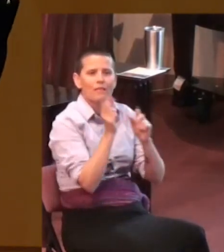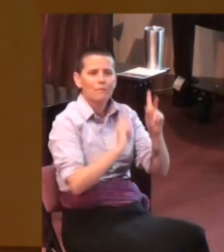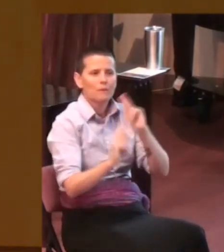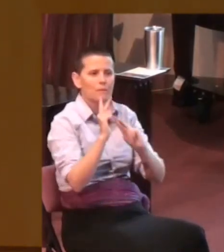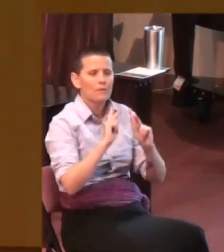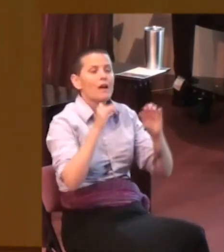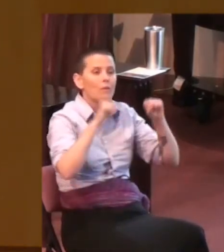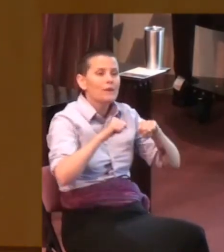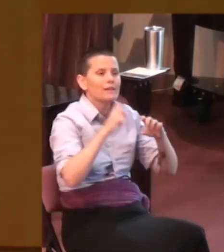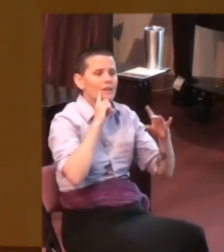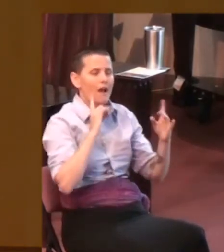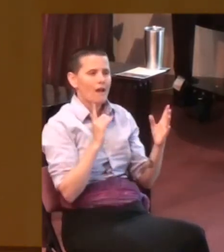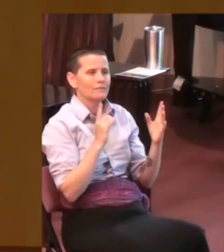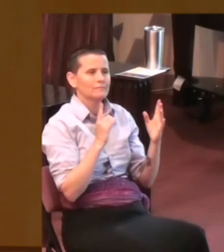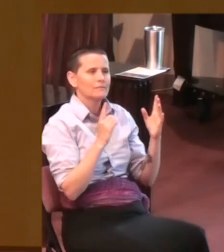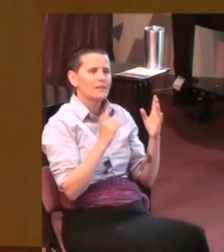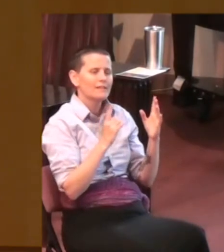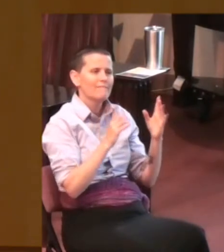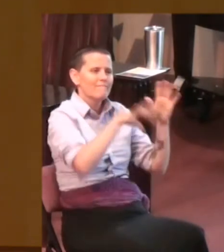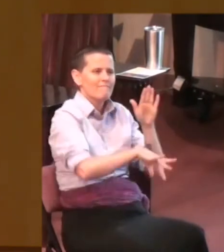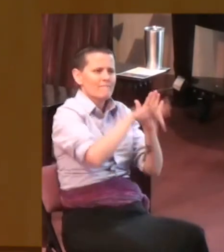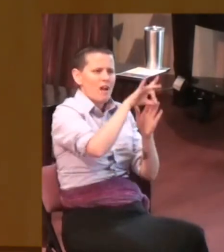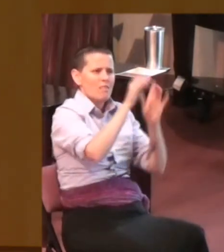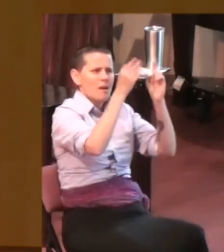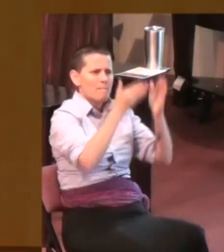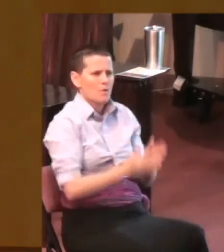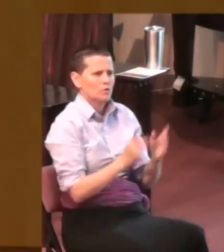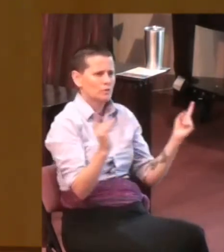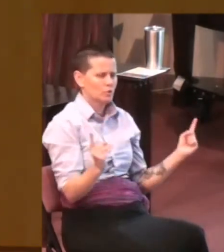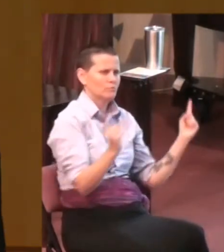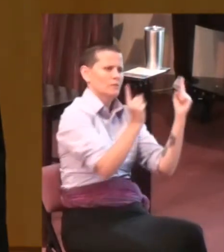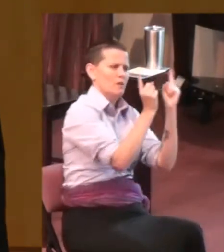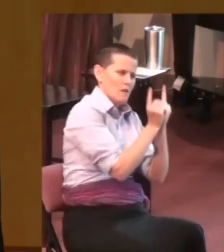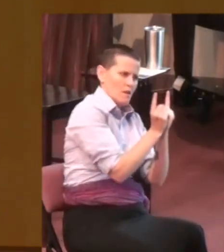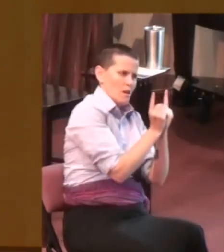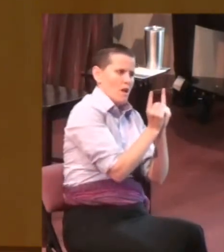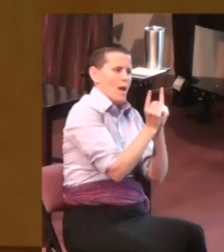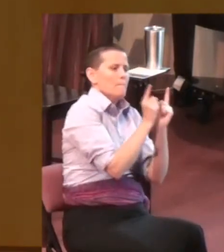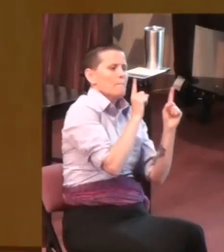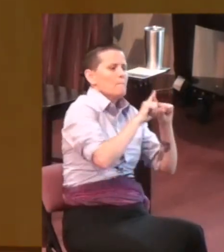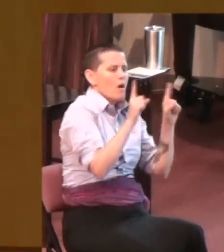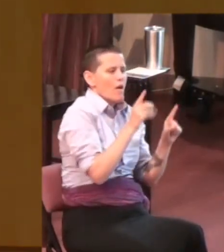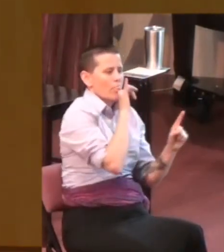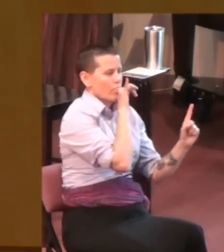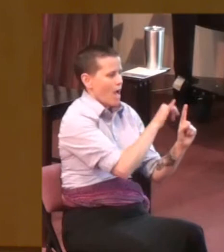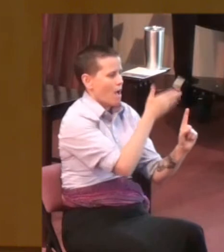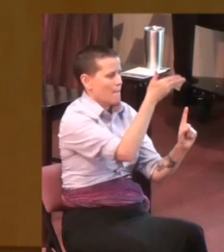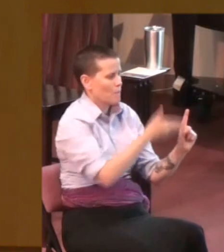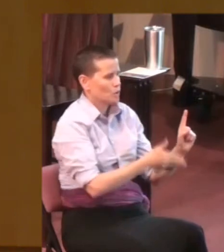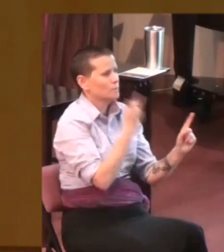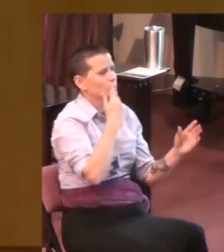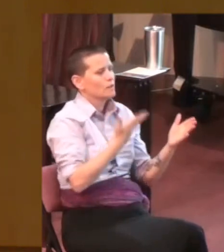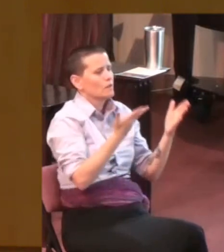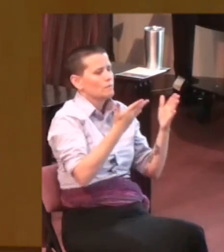with. Being in close contact is constant friction. It is a gift. It is a gift. Nothing is happening against